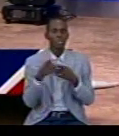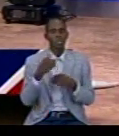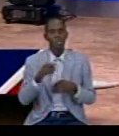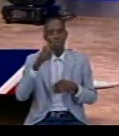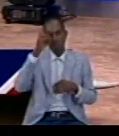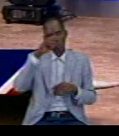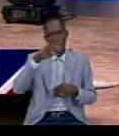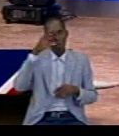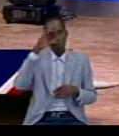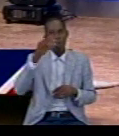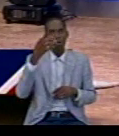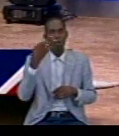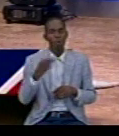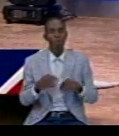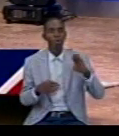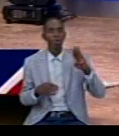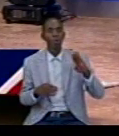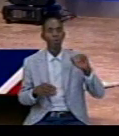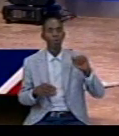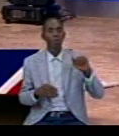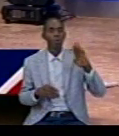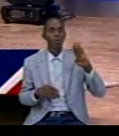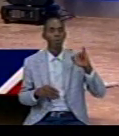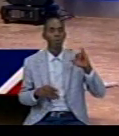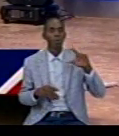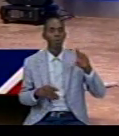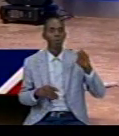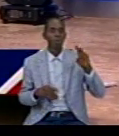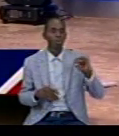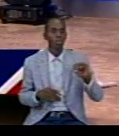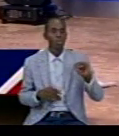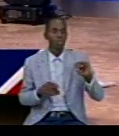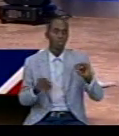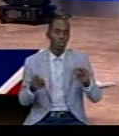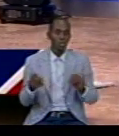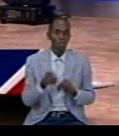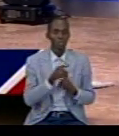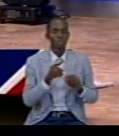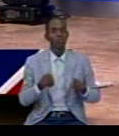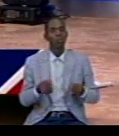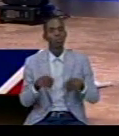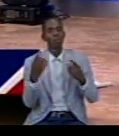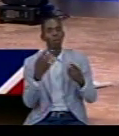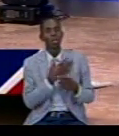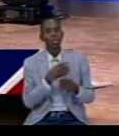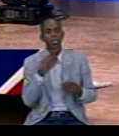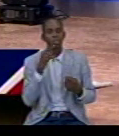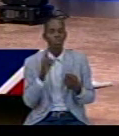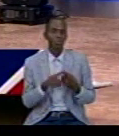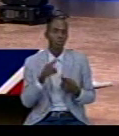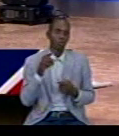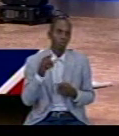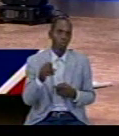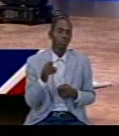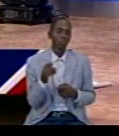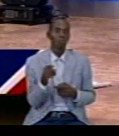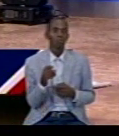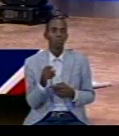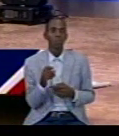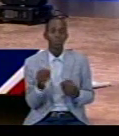wise men of Babylon. He went and said thus unto him, destroy